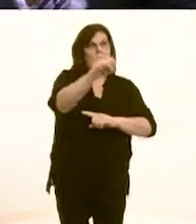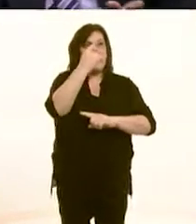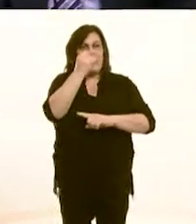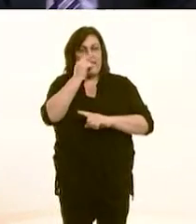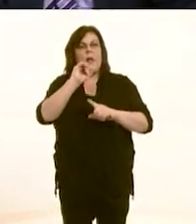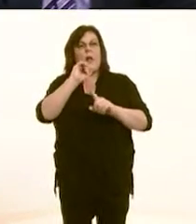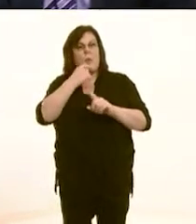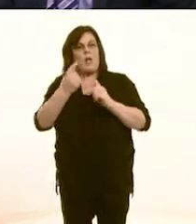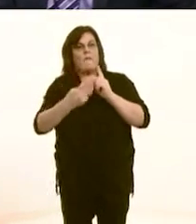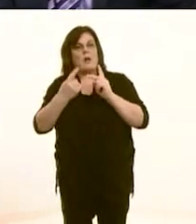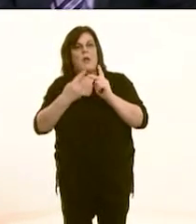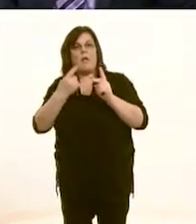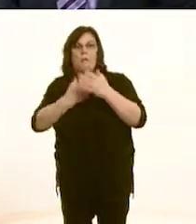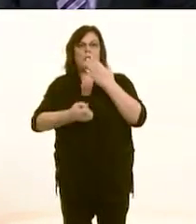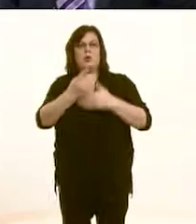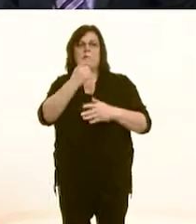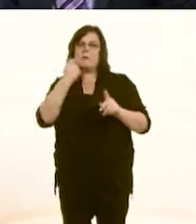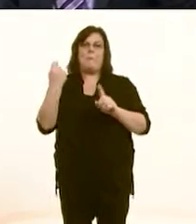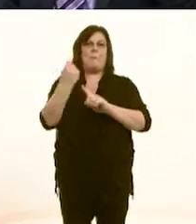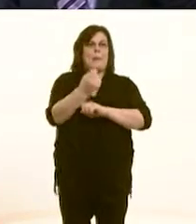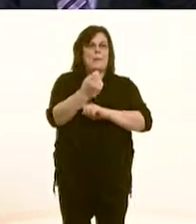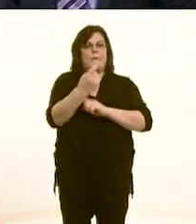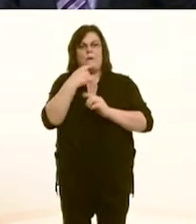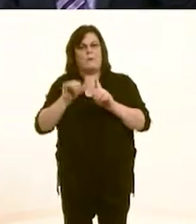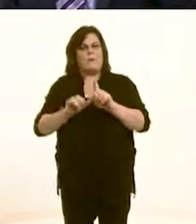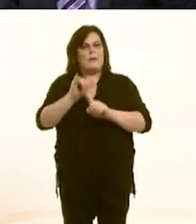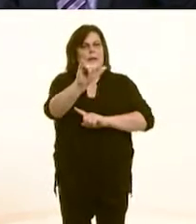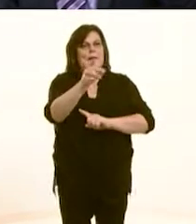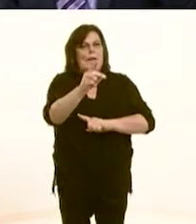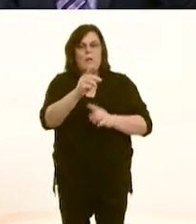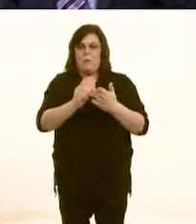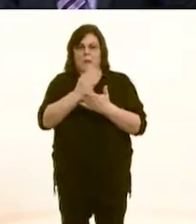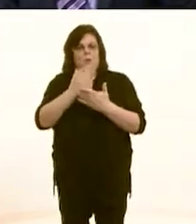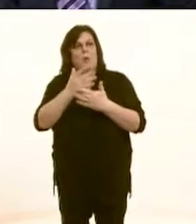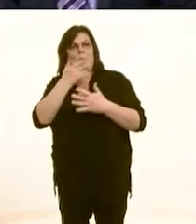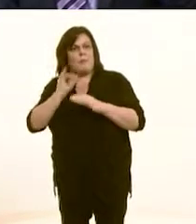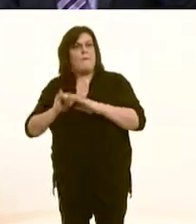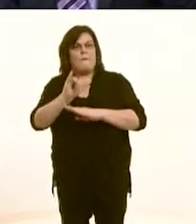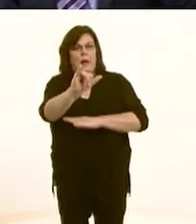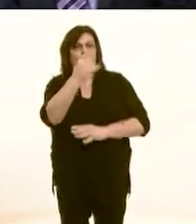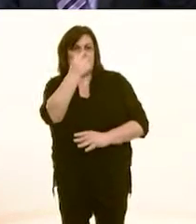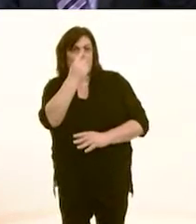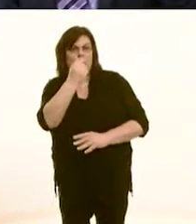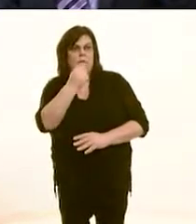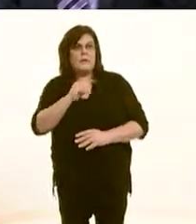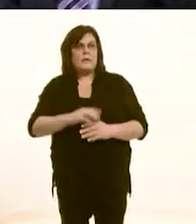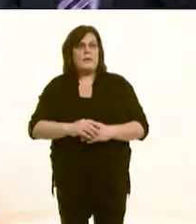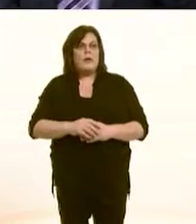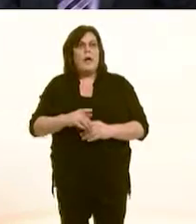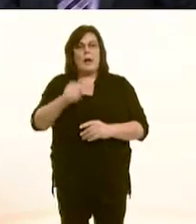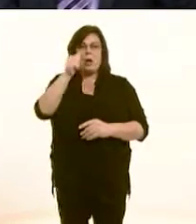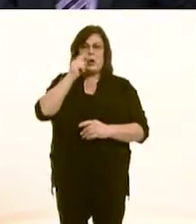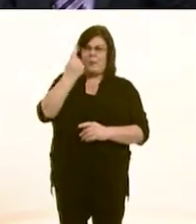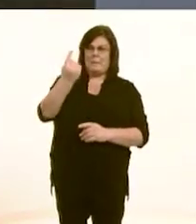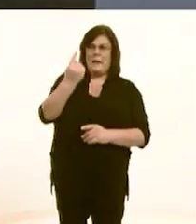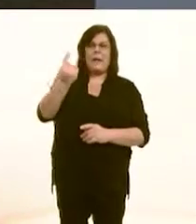was a matter that was outside of our control, but steps were taken to make sure that the service wasn't disrupted. And it is a service much appreciated by many, including I know himself, because I've seen him